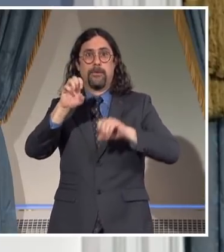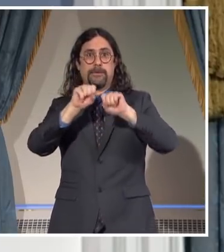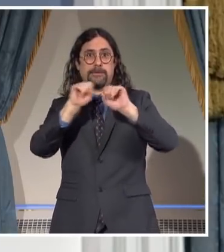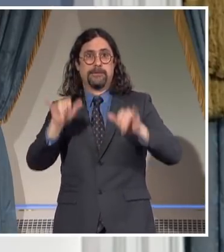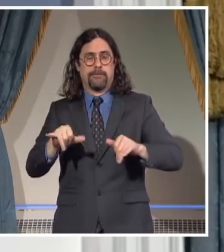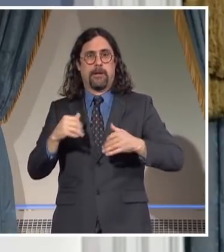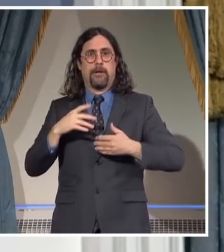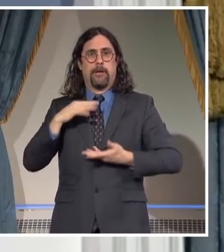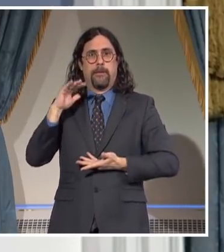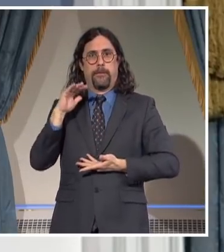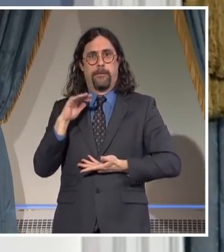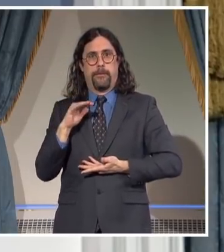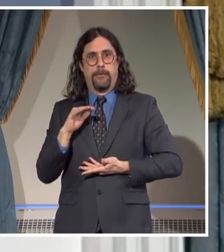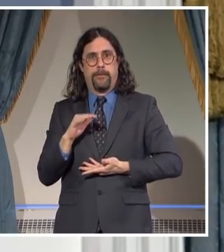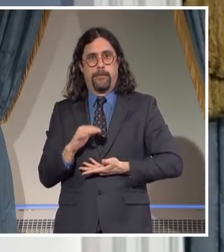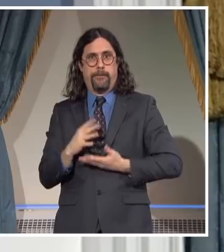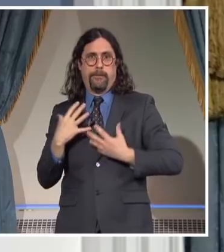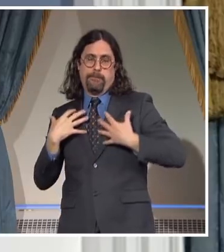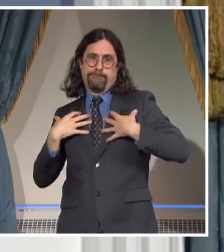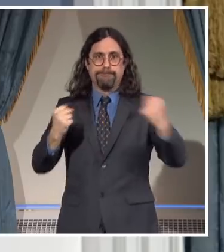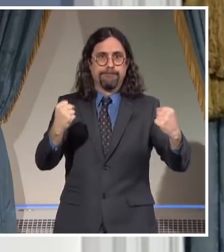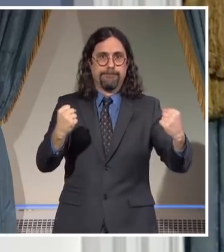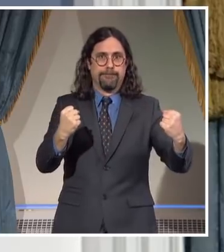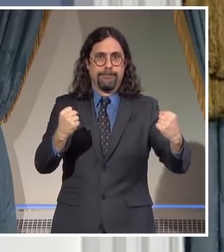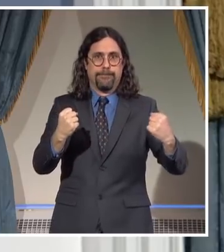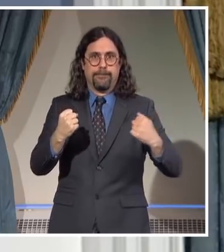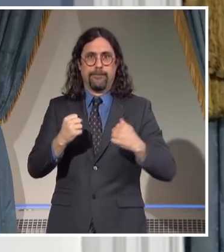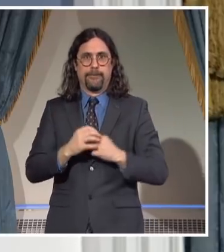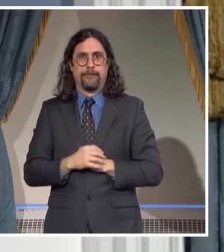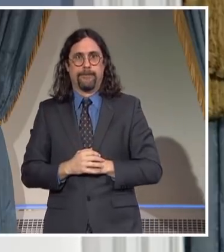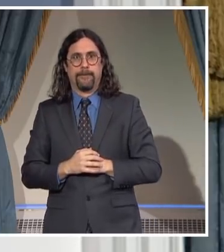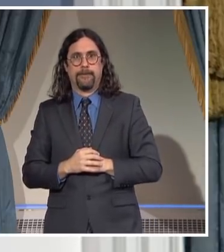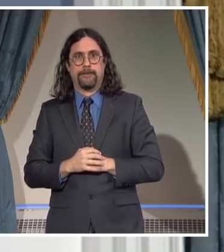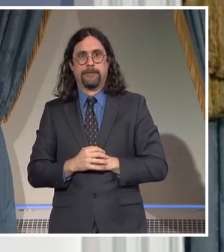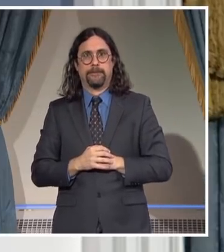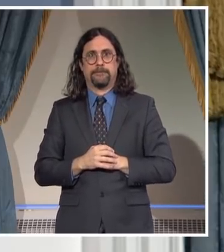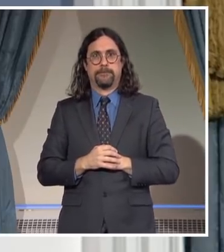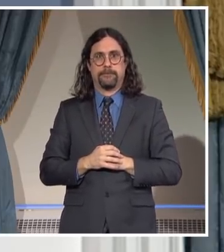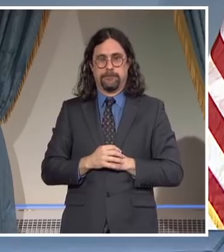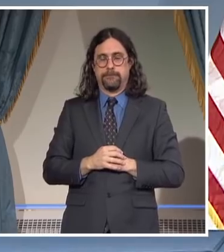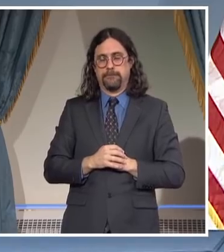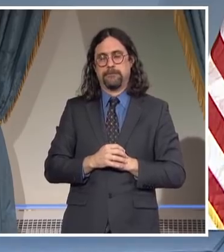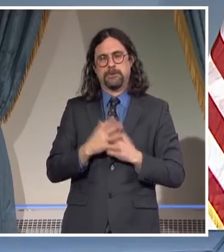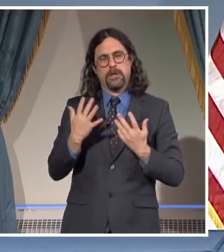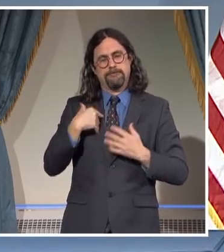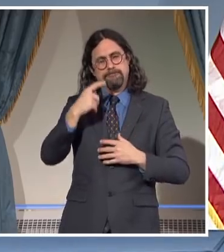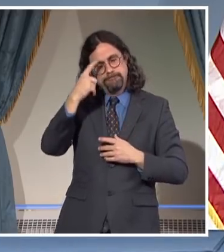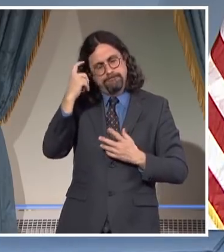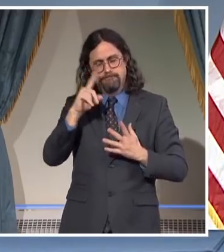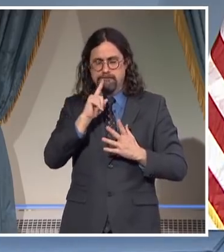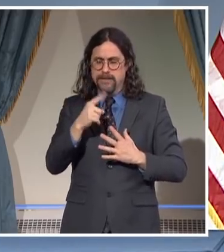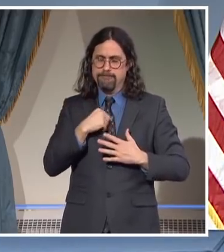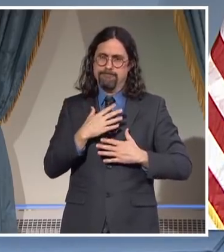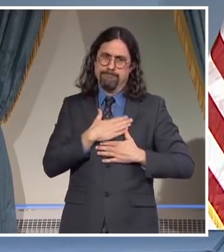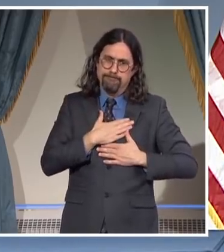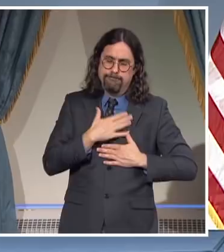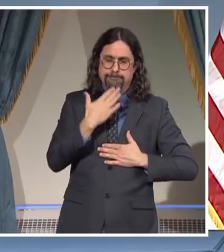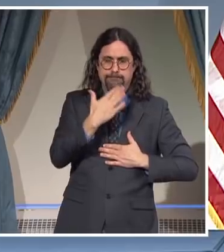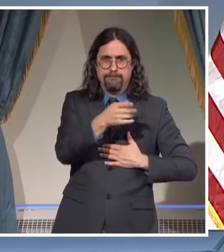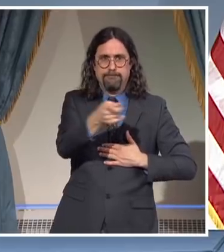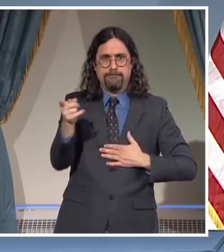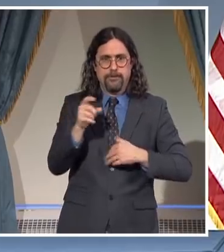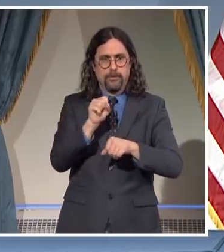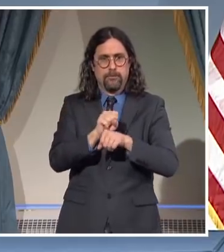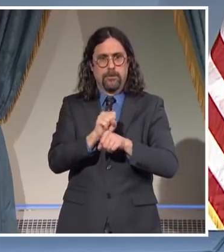care, but we hope that it works, and it's very difficult for us when it doesn't. Jennifer from the AP is up